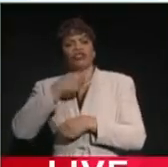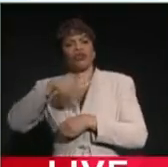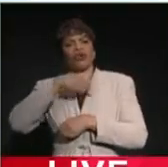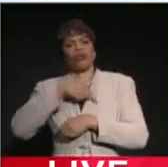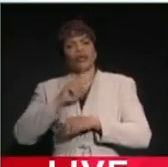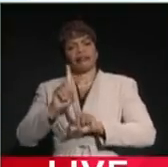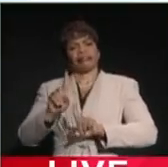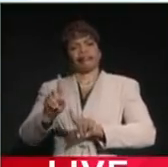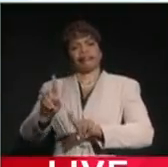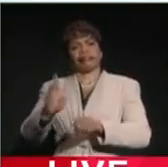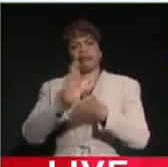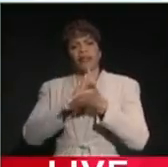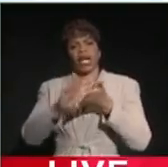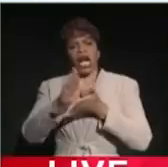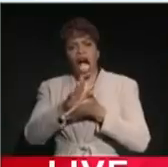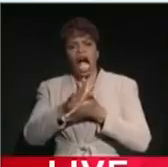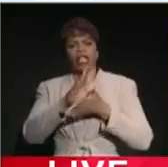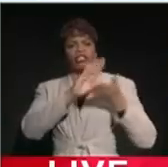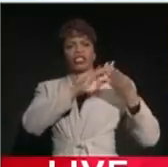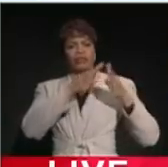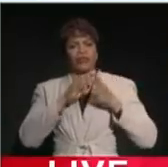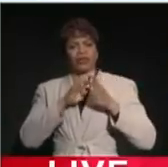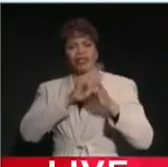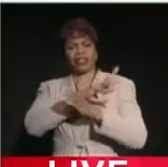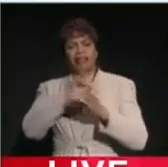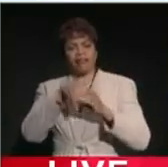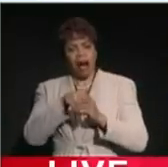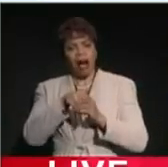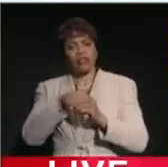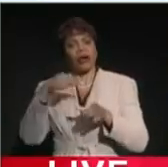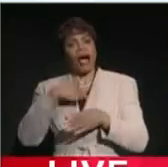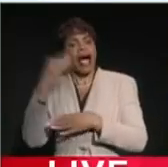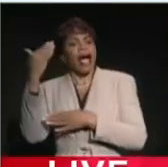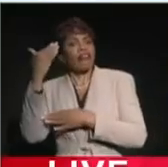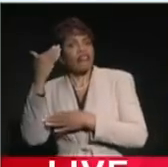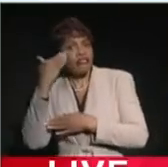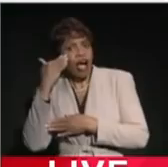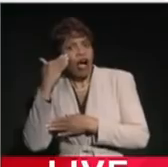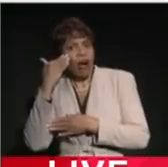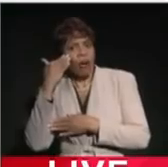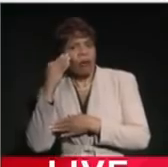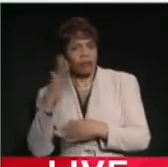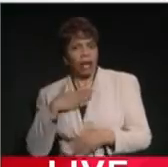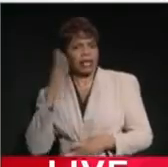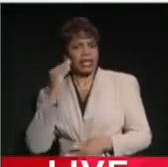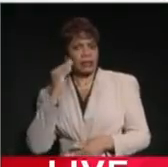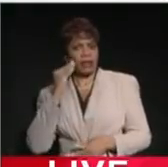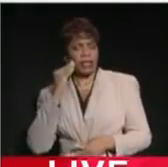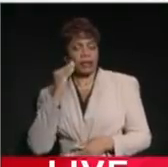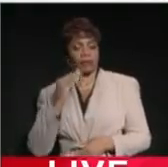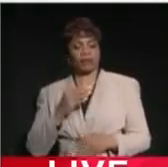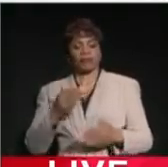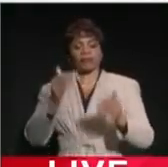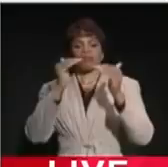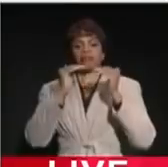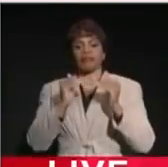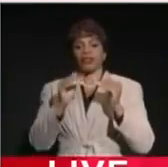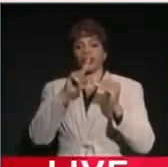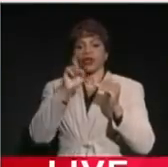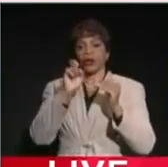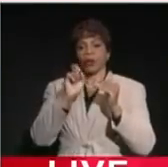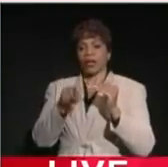community and service. But I know what I know all too well what that's like, believe me. Our next question from Jessica